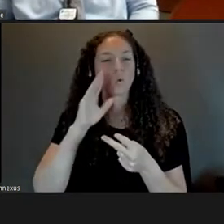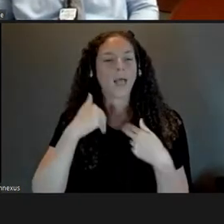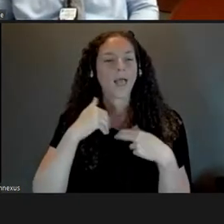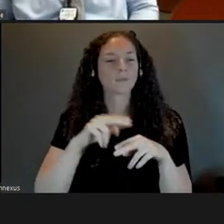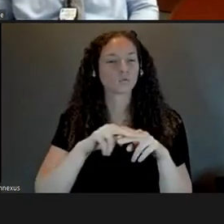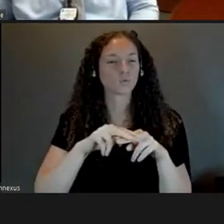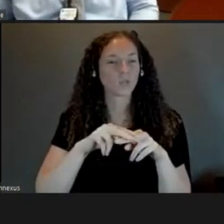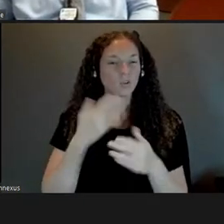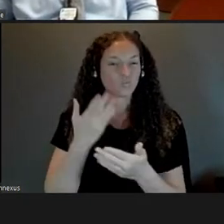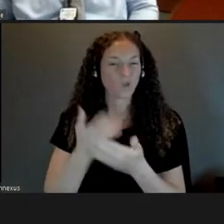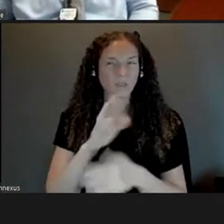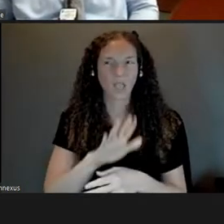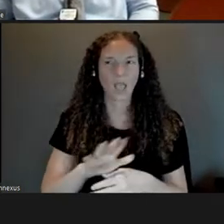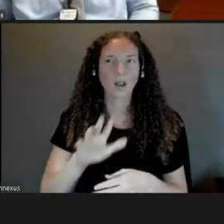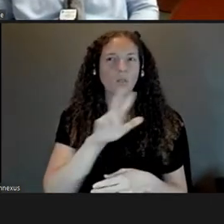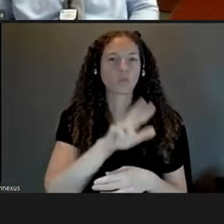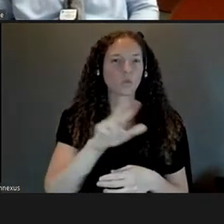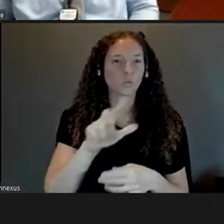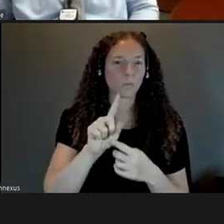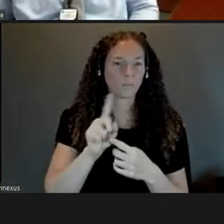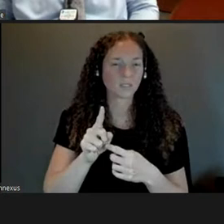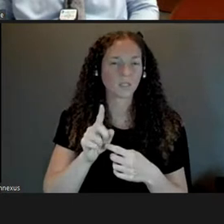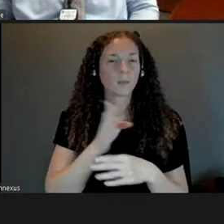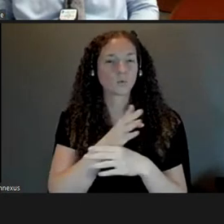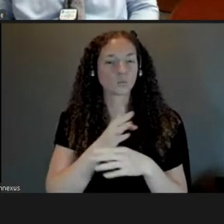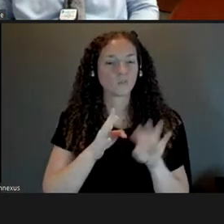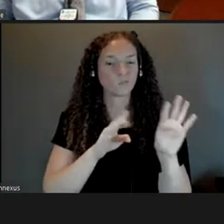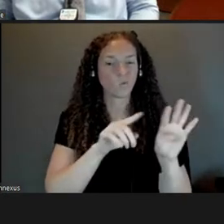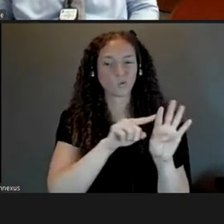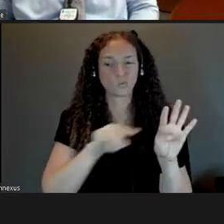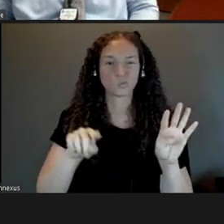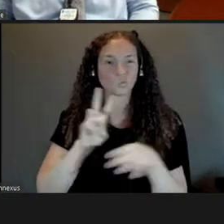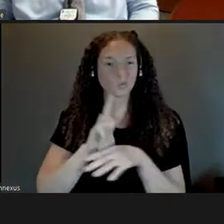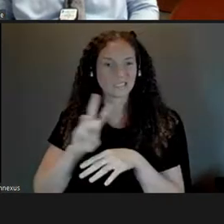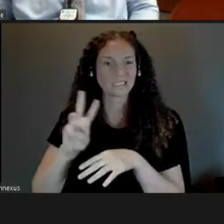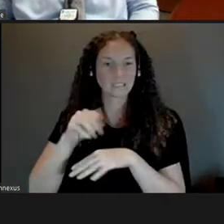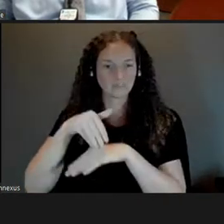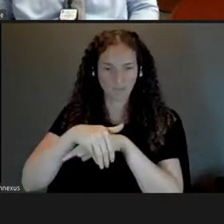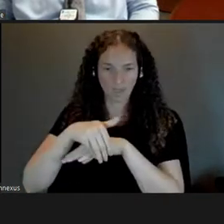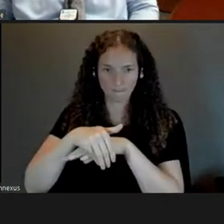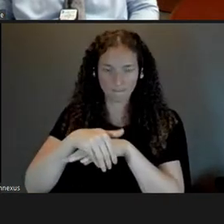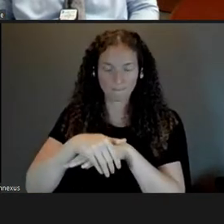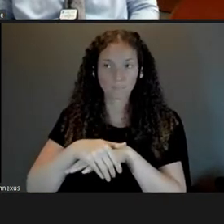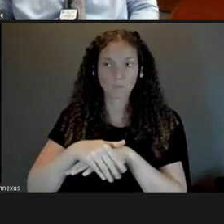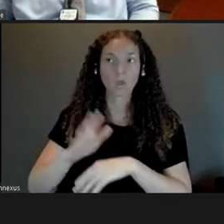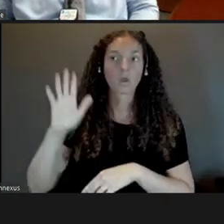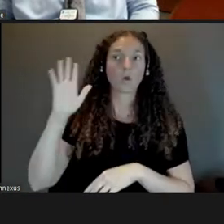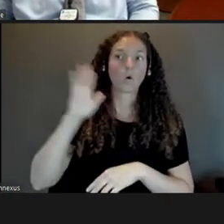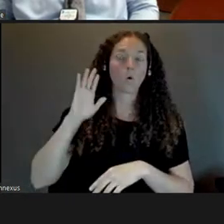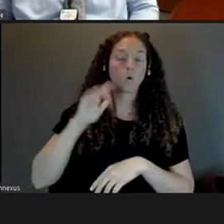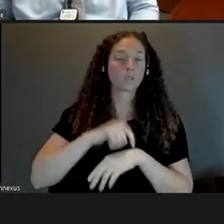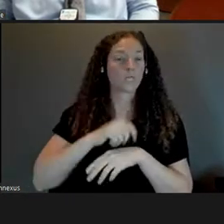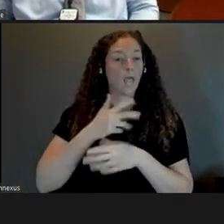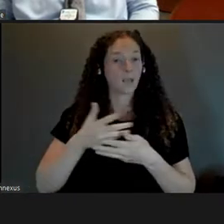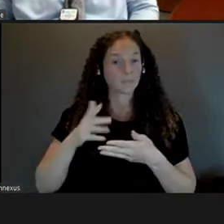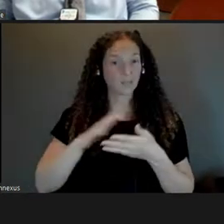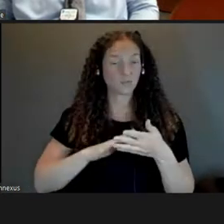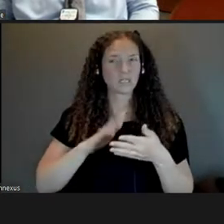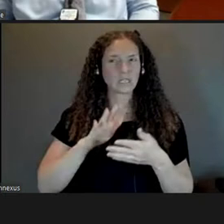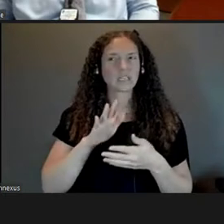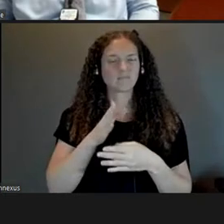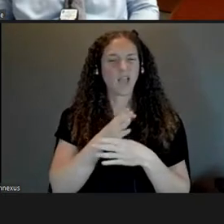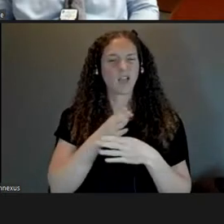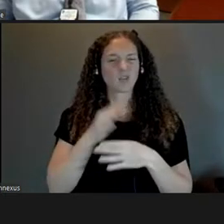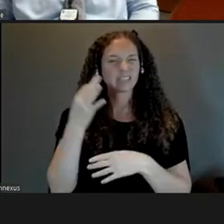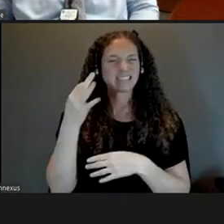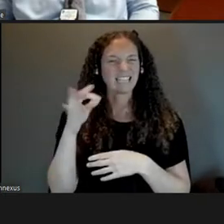between the times of 4 and 6 p.m. under this new timetable. On the old timetable, it's an average of 19 minutes.